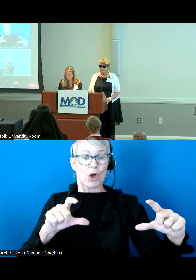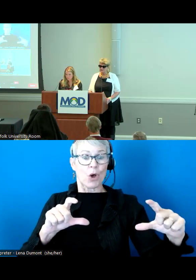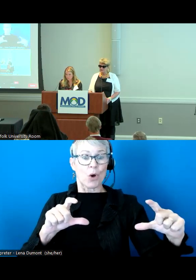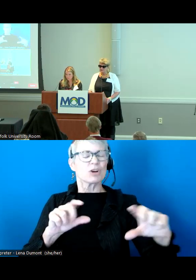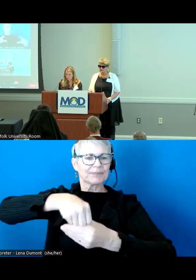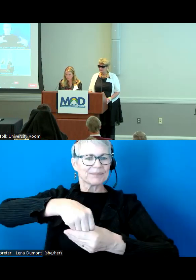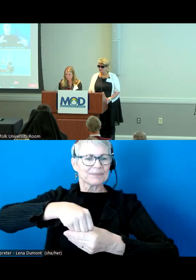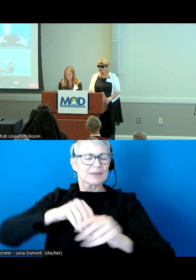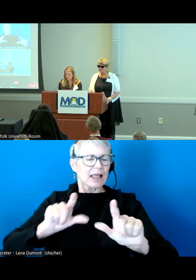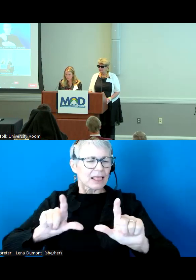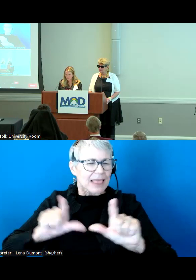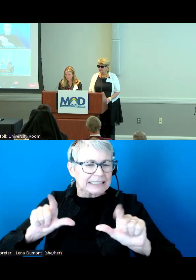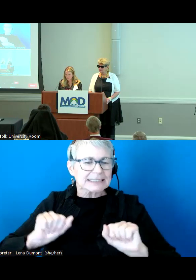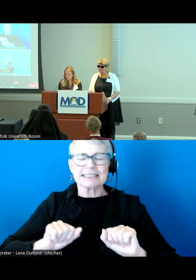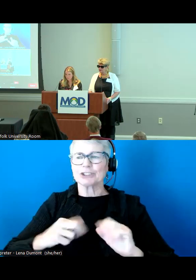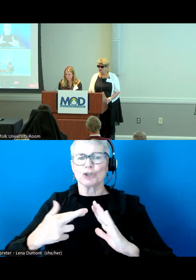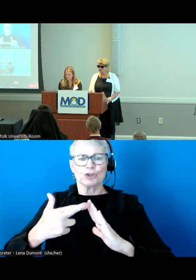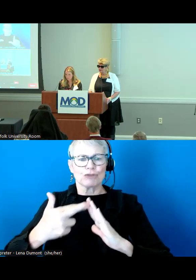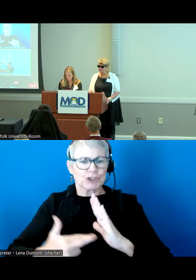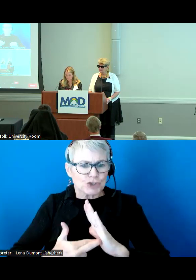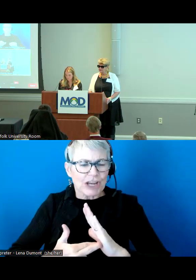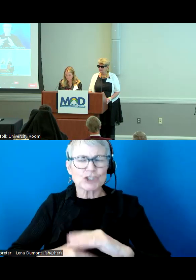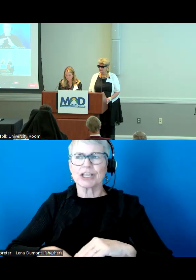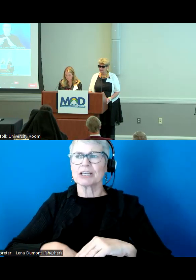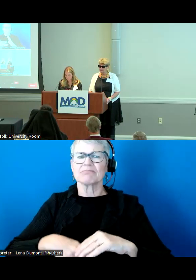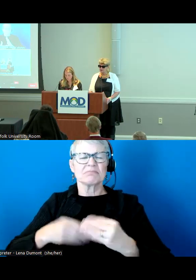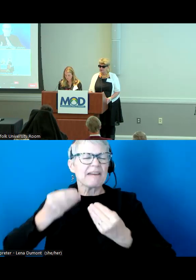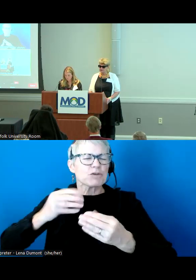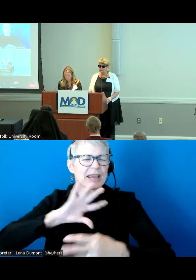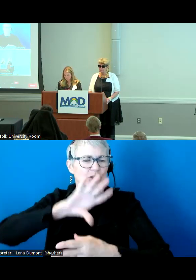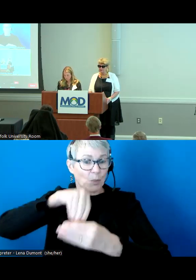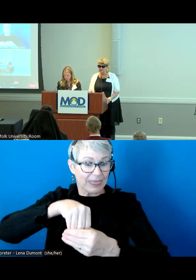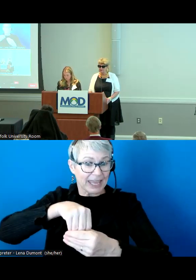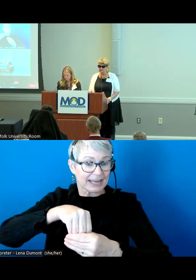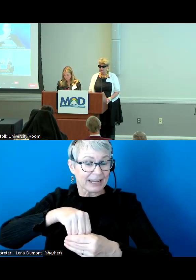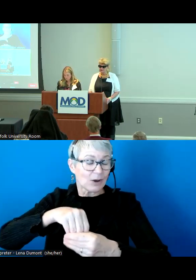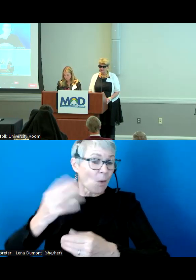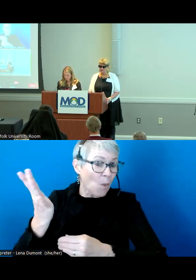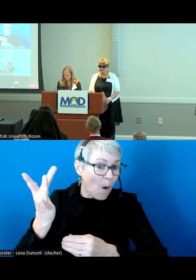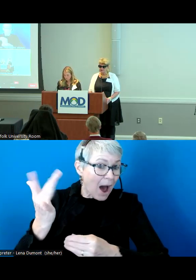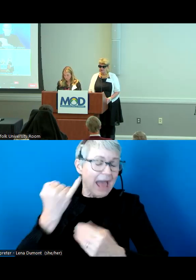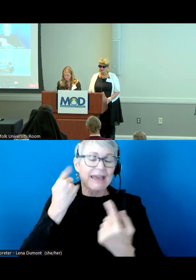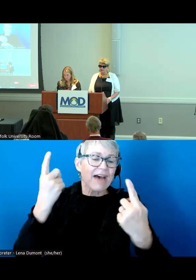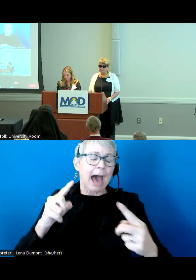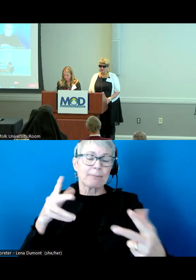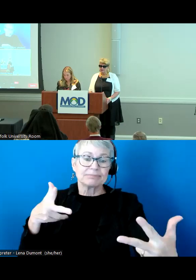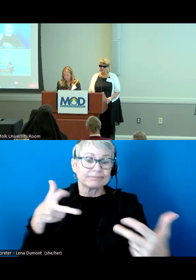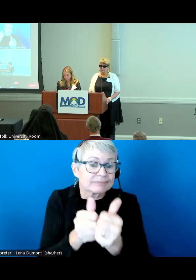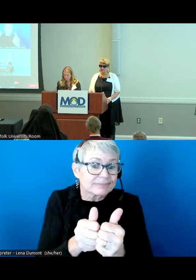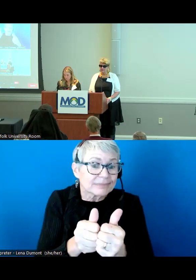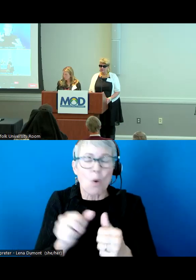fact they would get stopped, maybe in a car accident, or they get stopped in a motor vehicle situation,